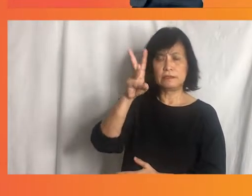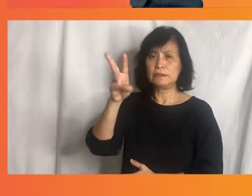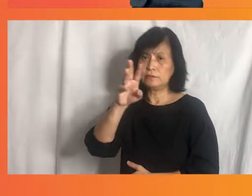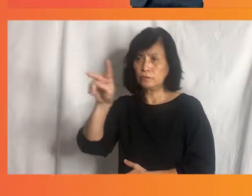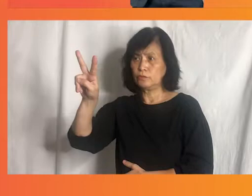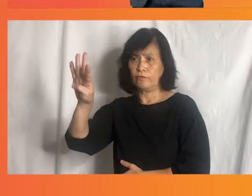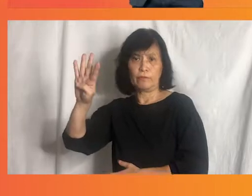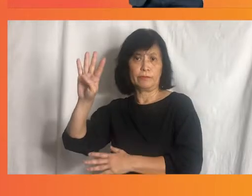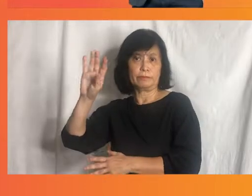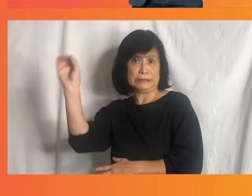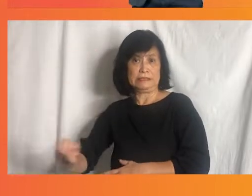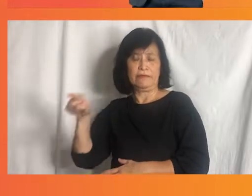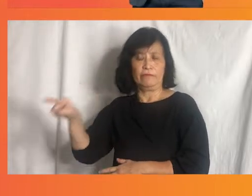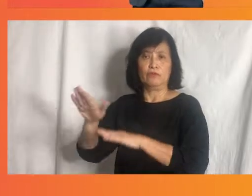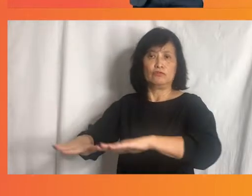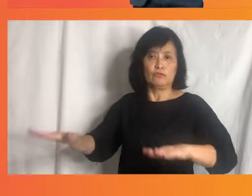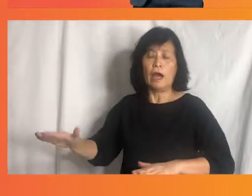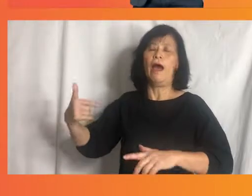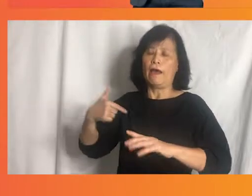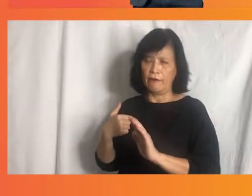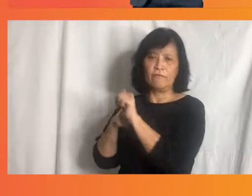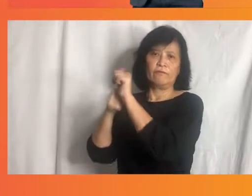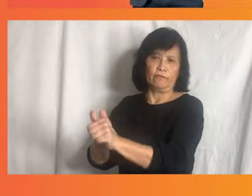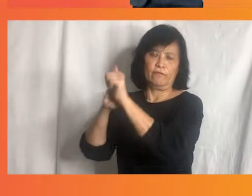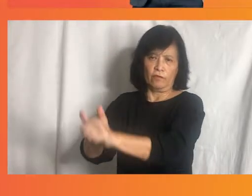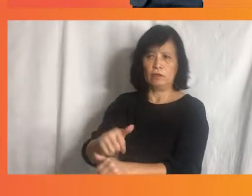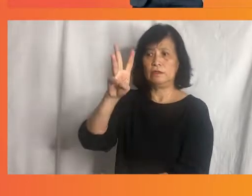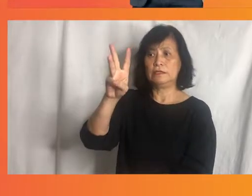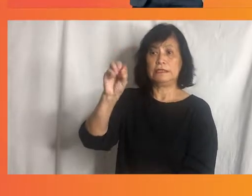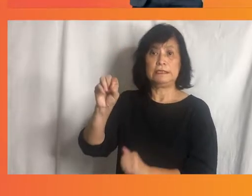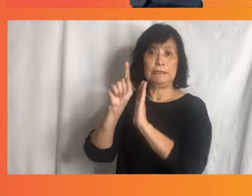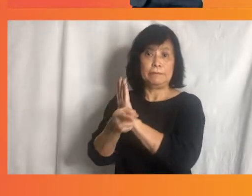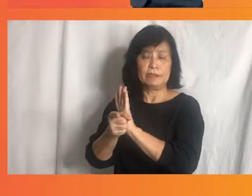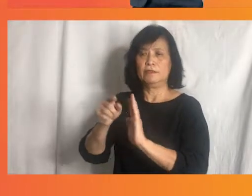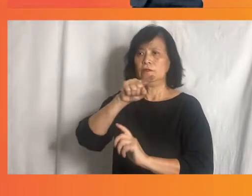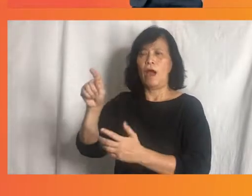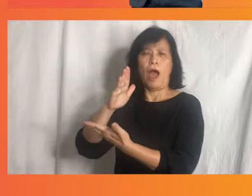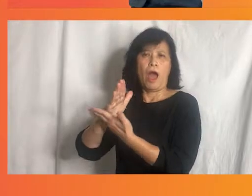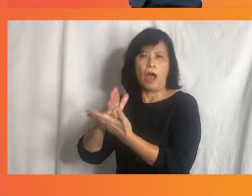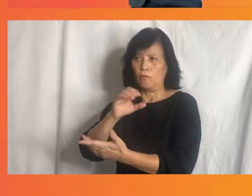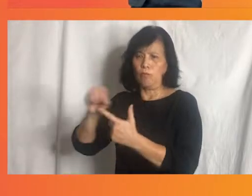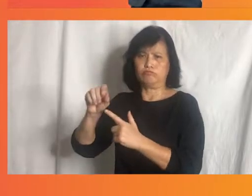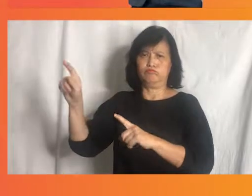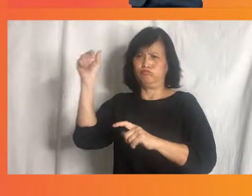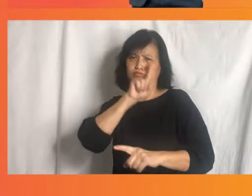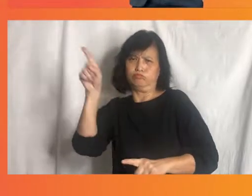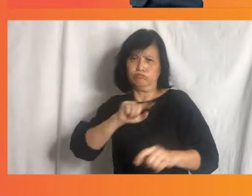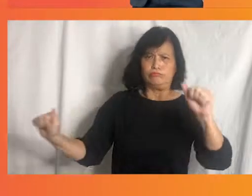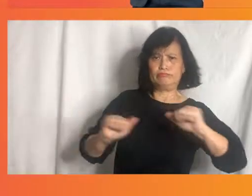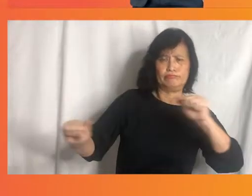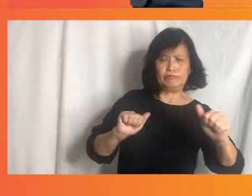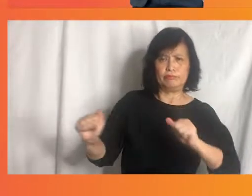children with disabilities meet the recommended guidelines of 60 minutes of moderate to vigorous physical activity, as compared